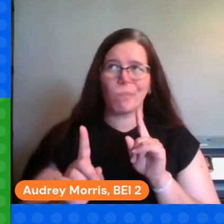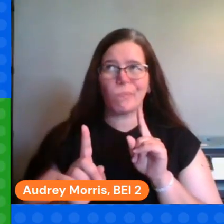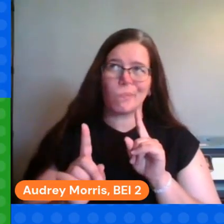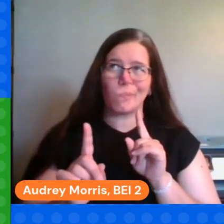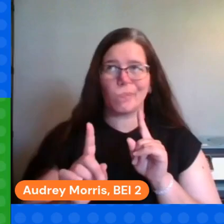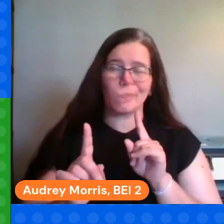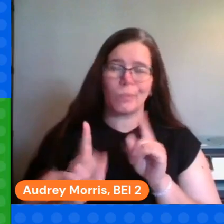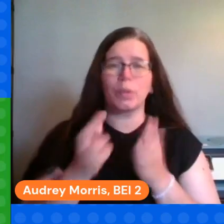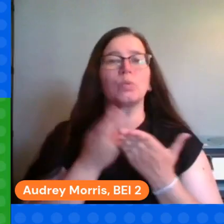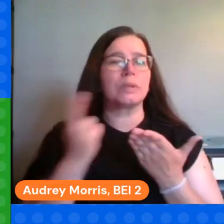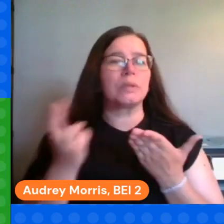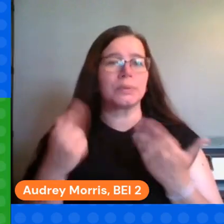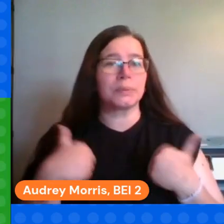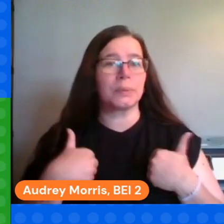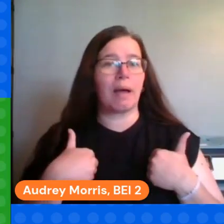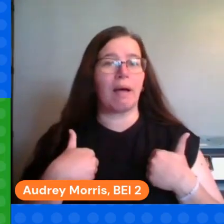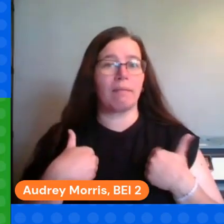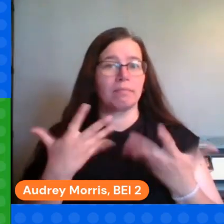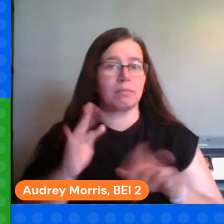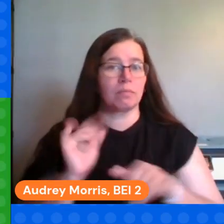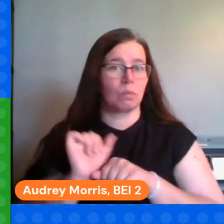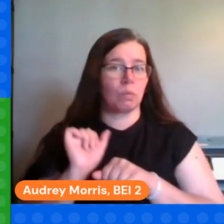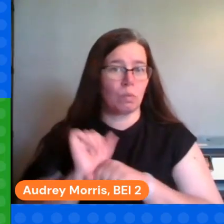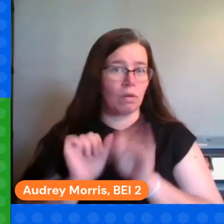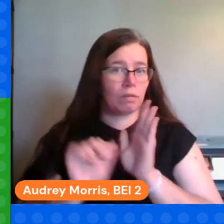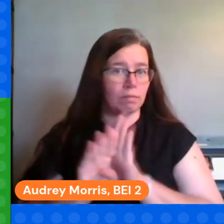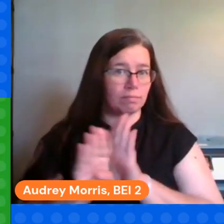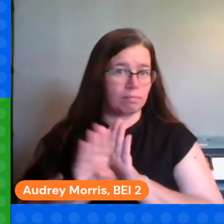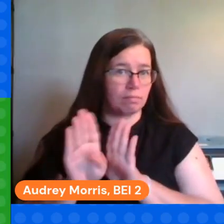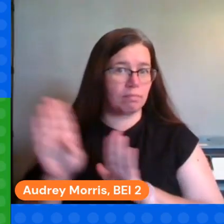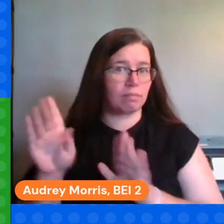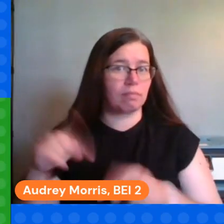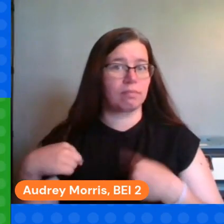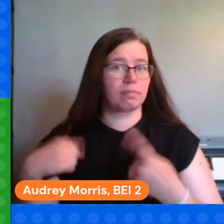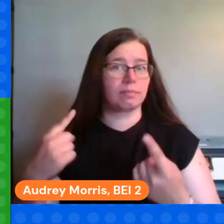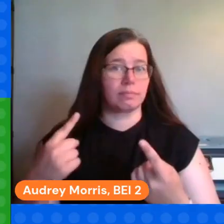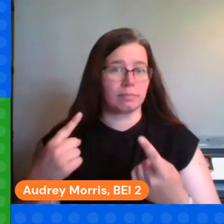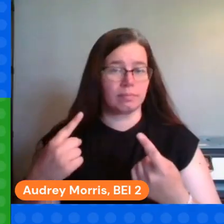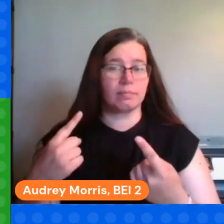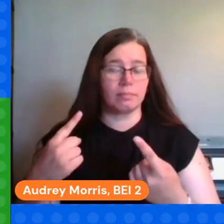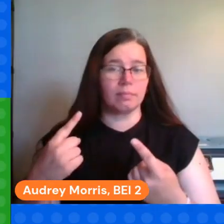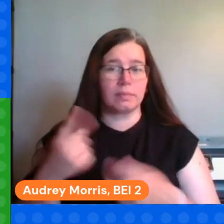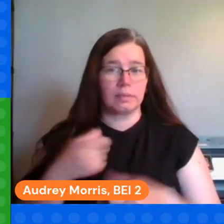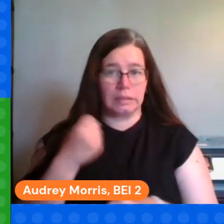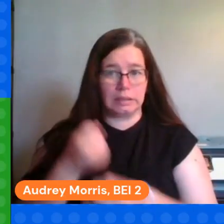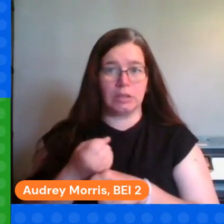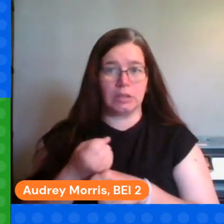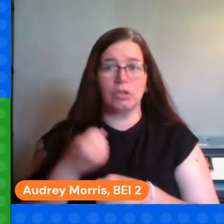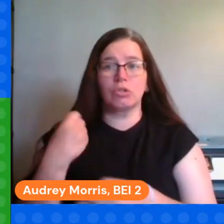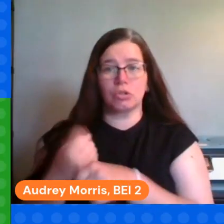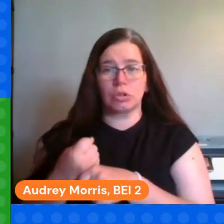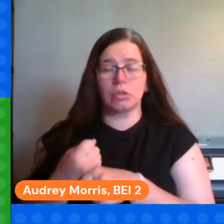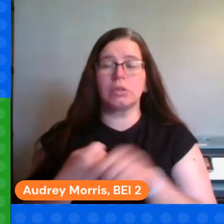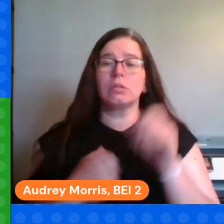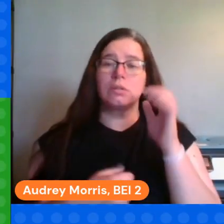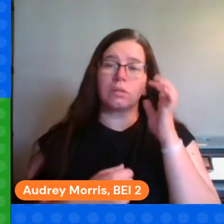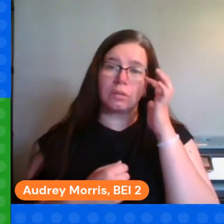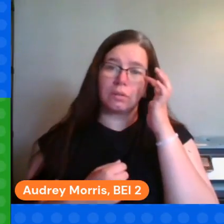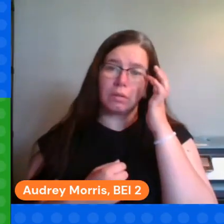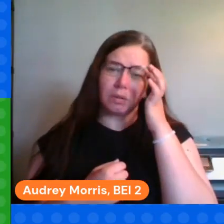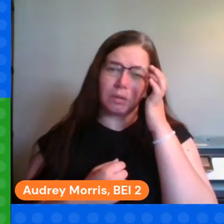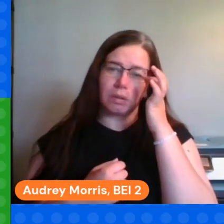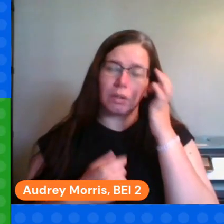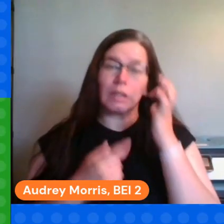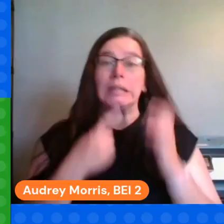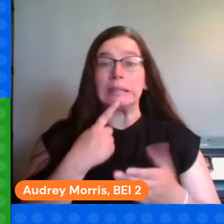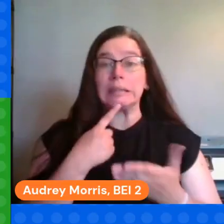resources that we have been working with in the past years. And just to say what's new, right? Like,